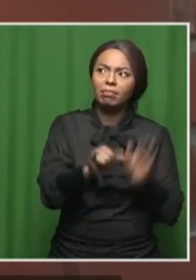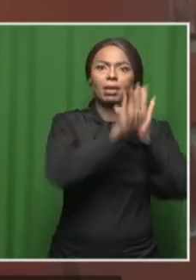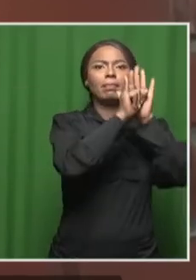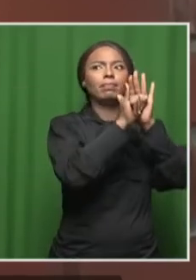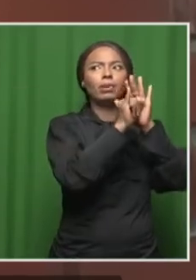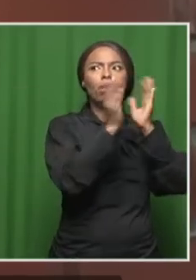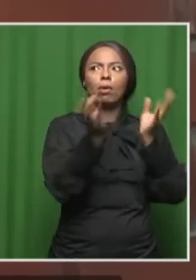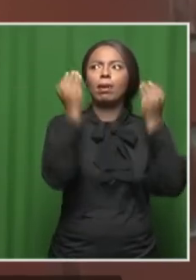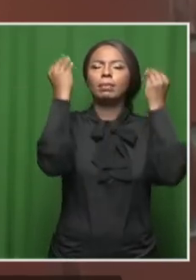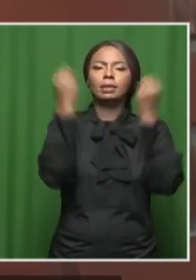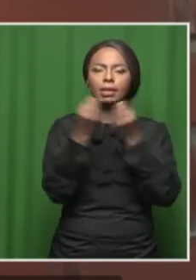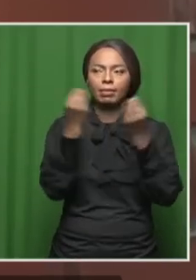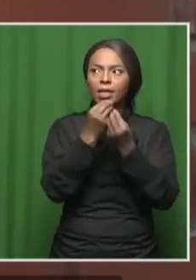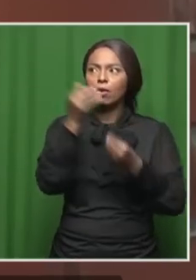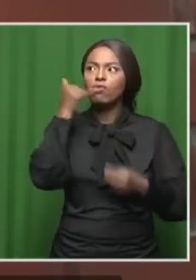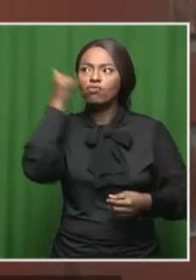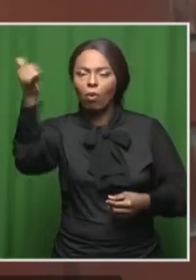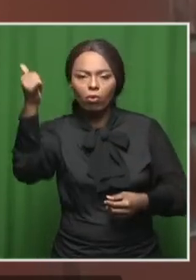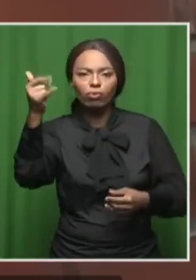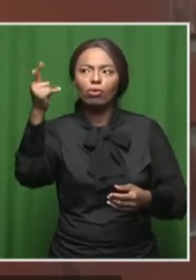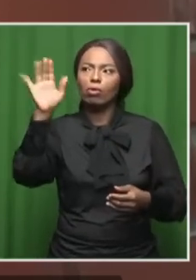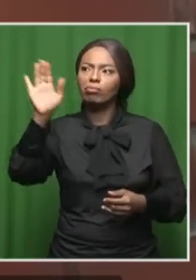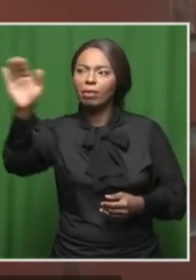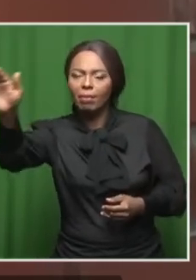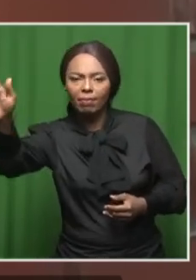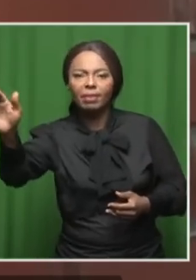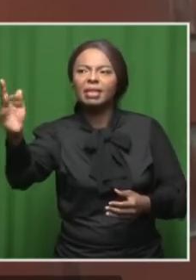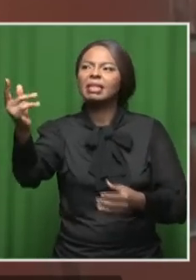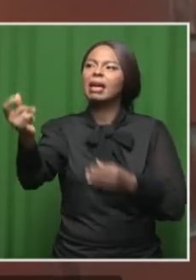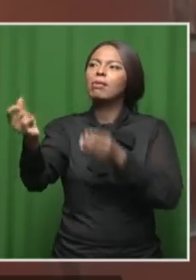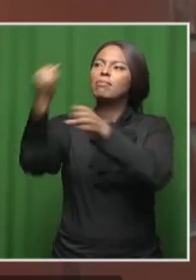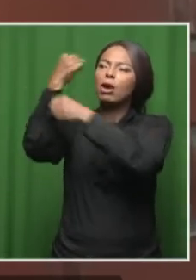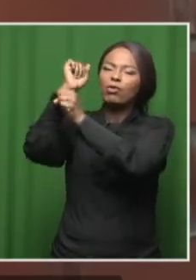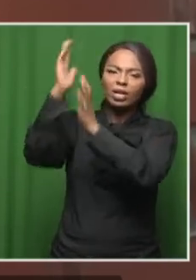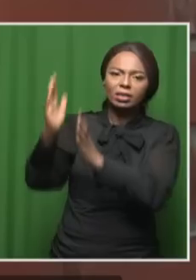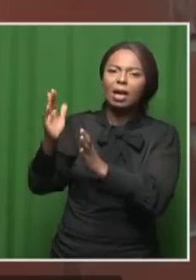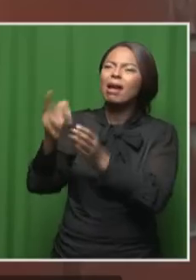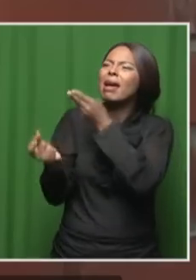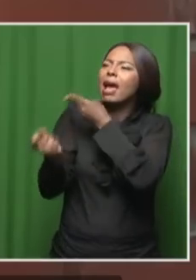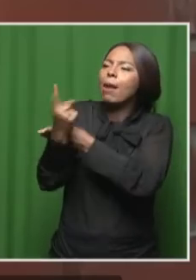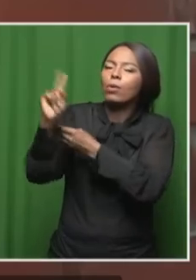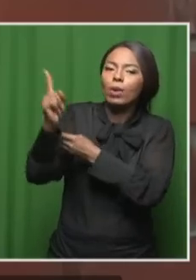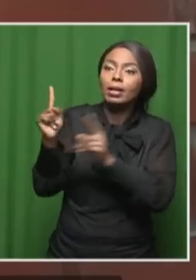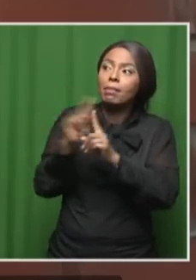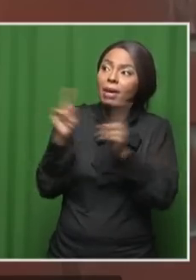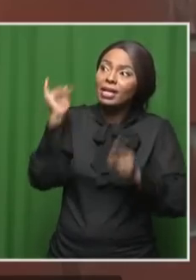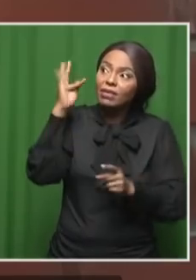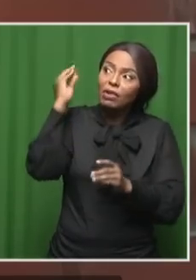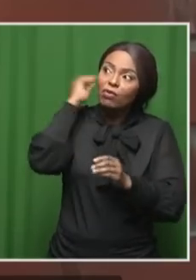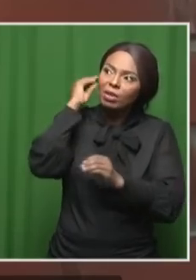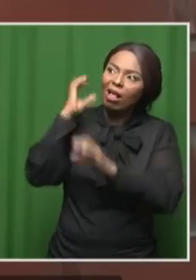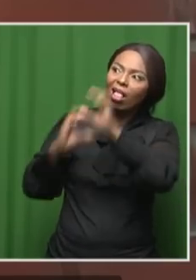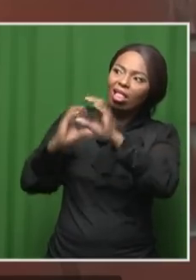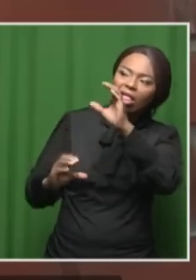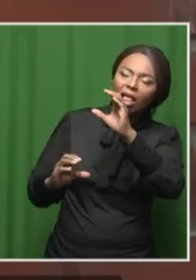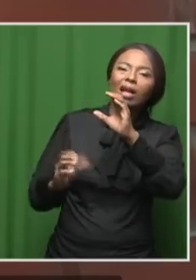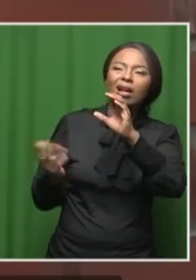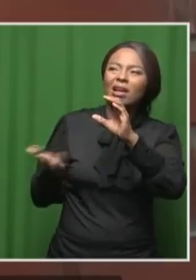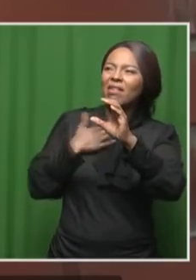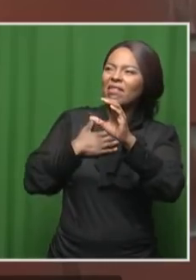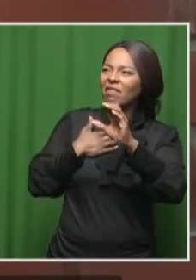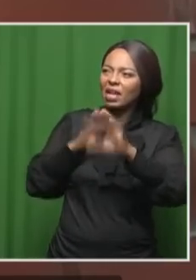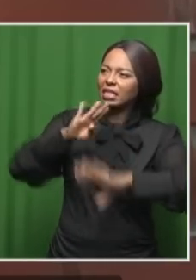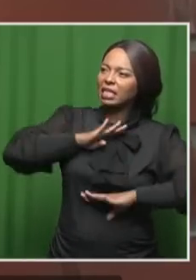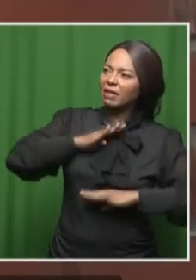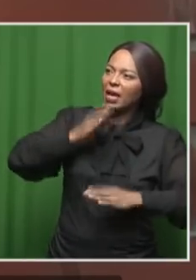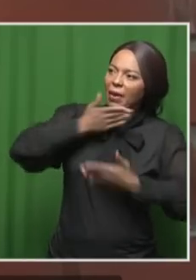and the retailer so that we'd understand what is happening. But if now the information that we get is not coherent, and then we feel that we are not